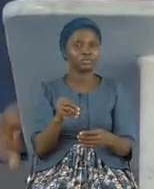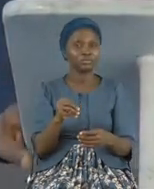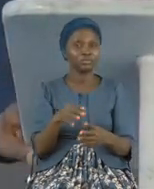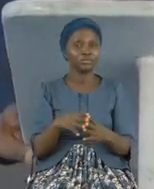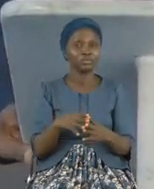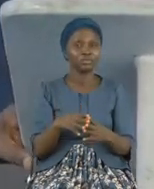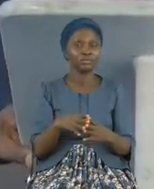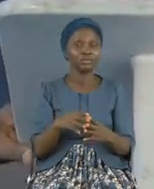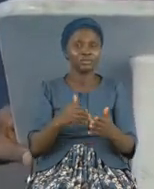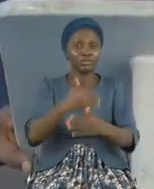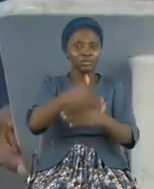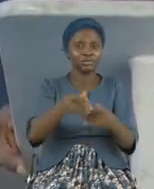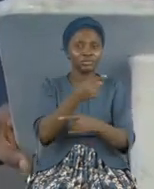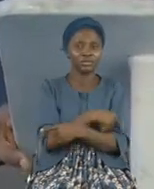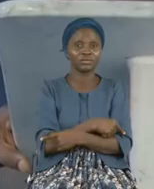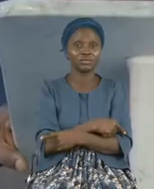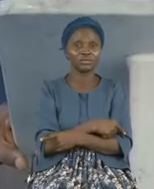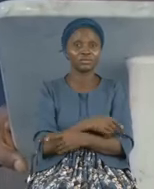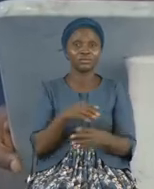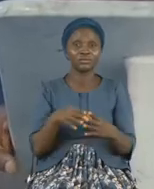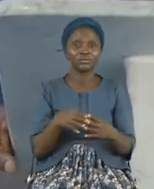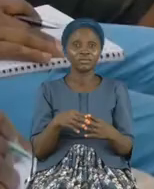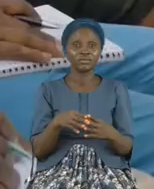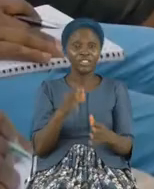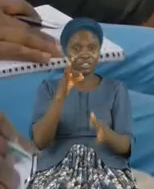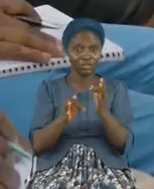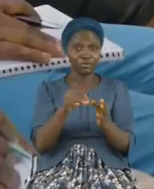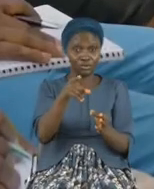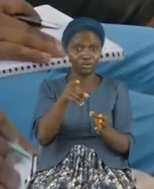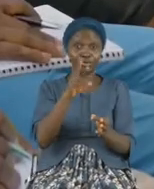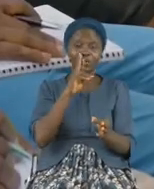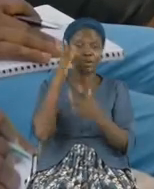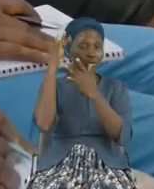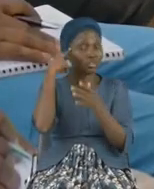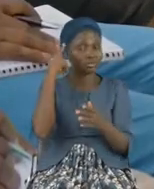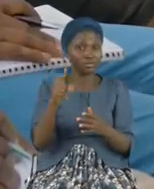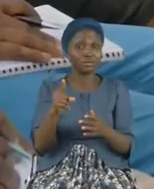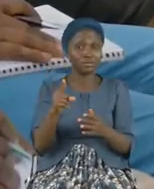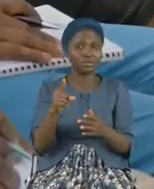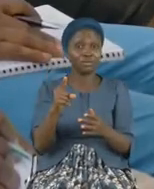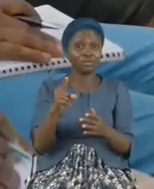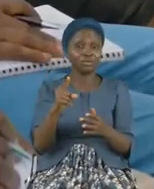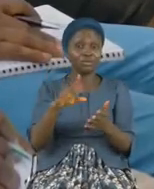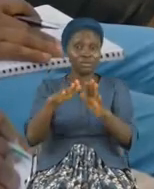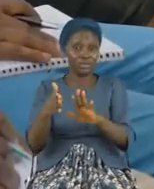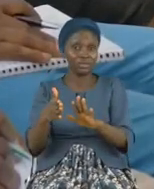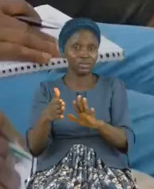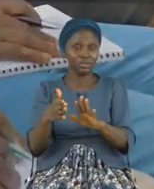following day, will you sleep that night? Probably not. But Peter